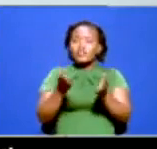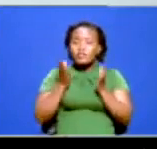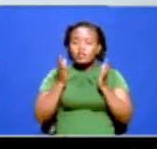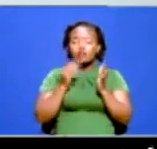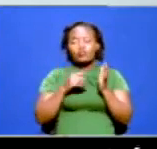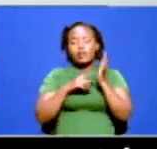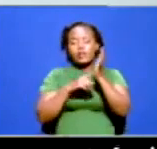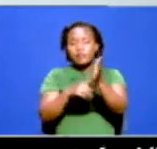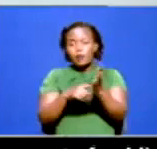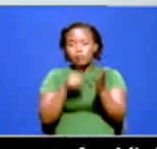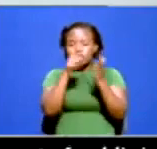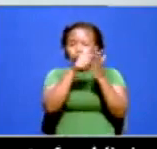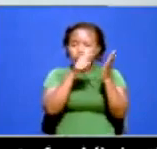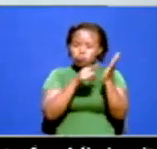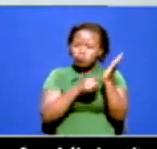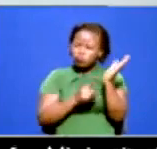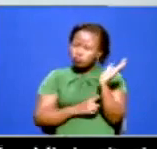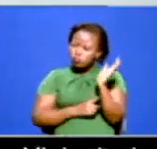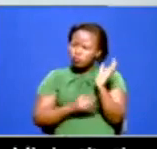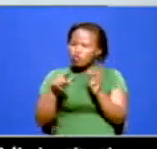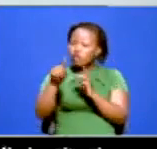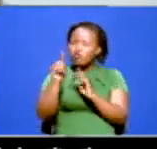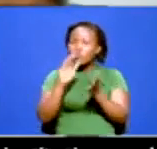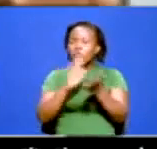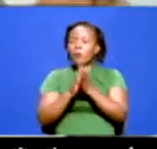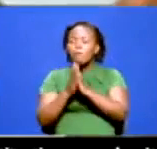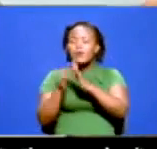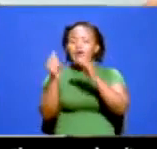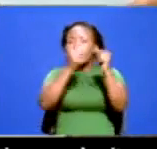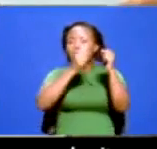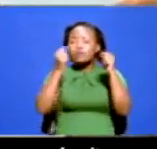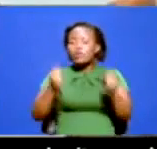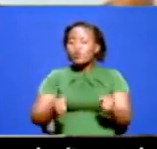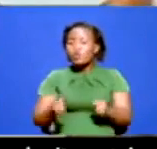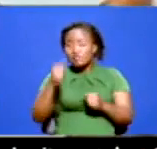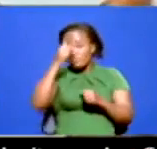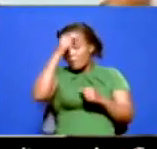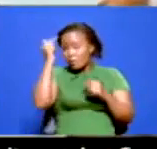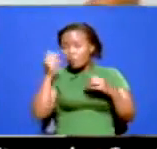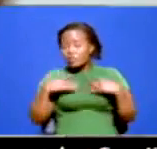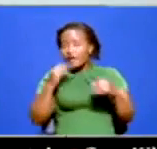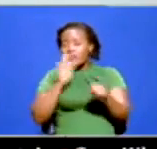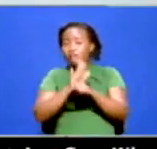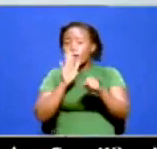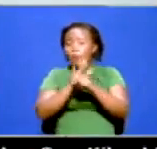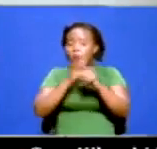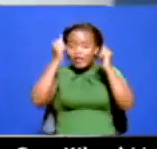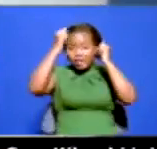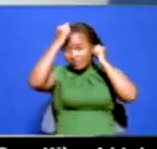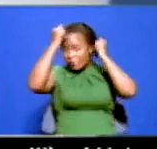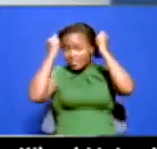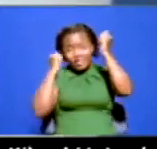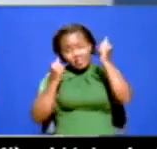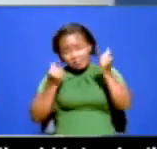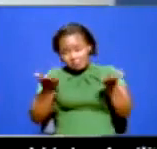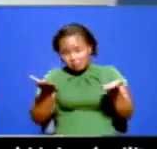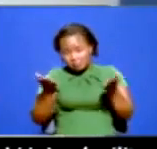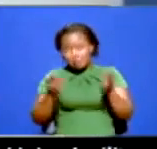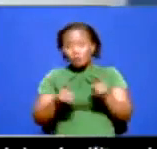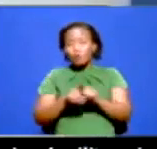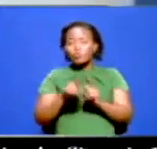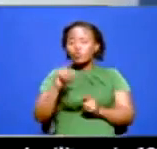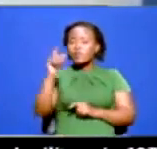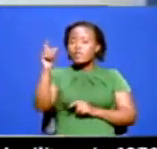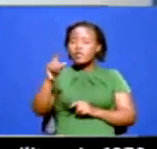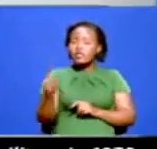example, do you become strong because you have many soldiers? Within the region, for example, there are countries